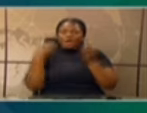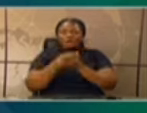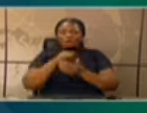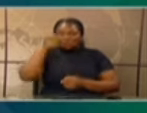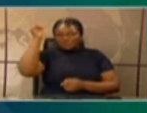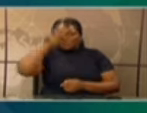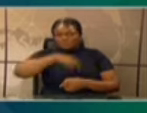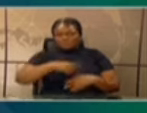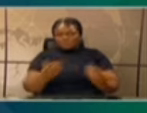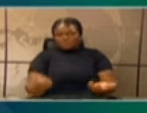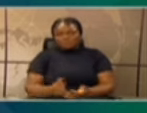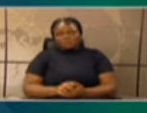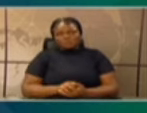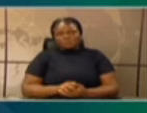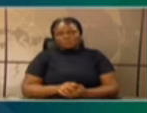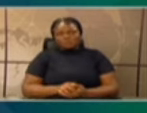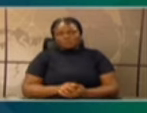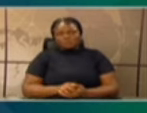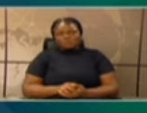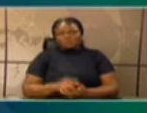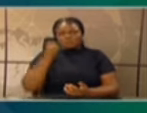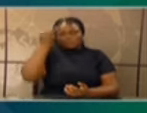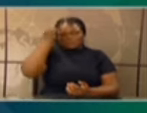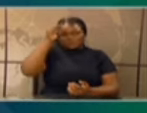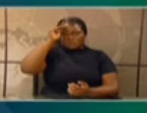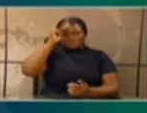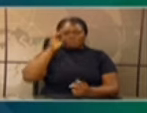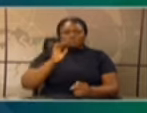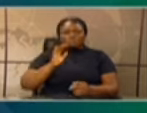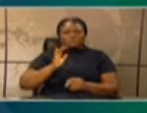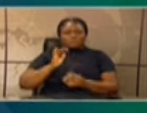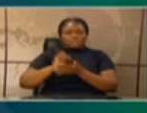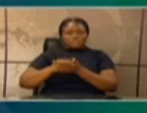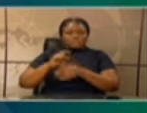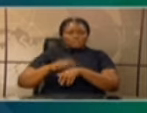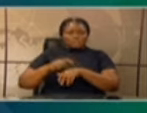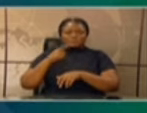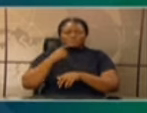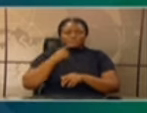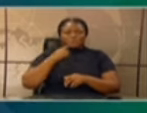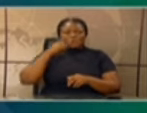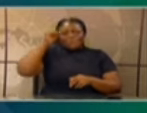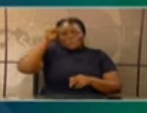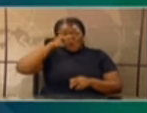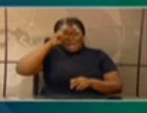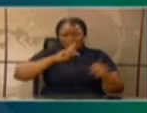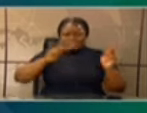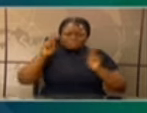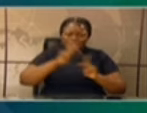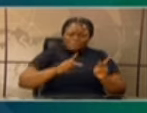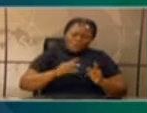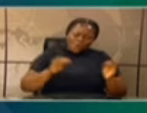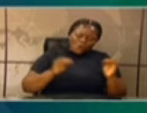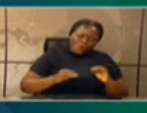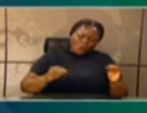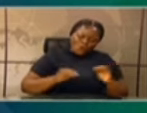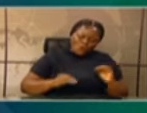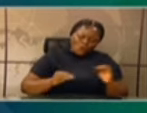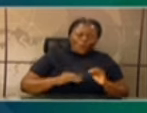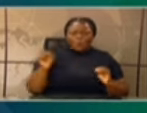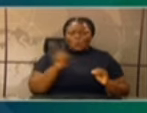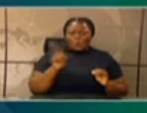Penini Bibusai. Join Dramani Mahama time say, and yan safwe more hey. Send up a panankasano